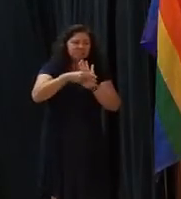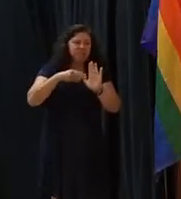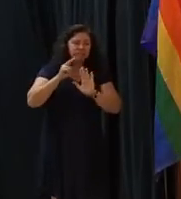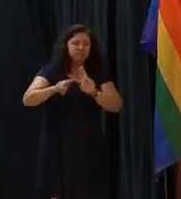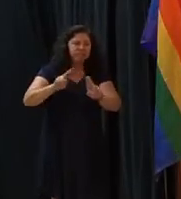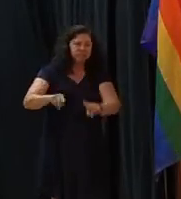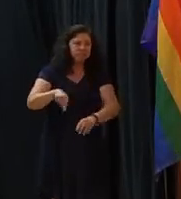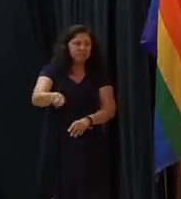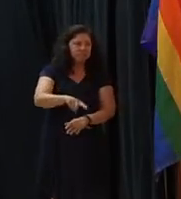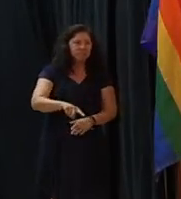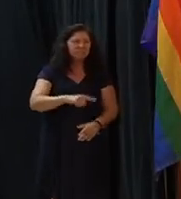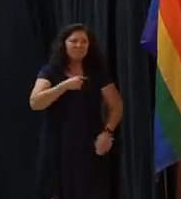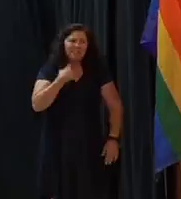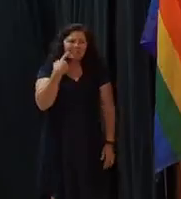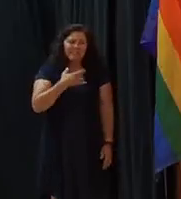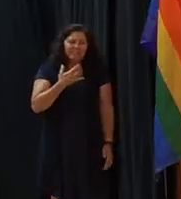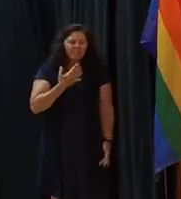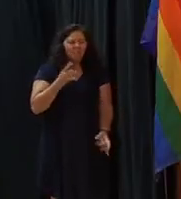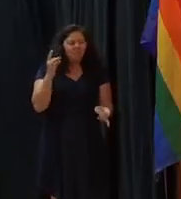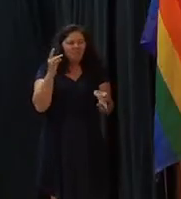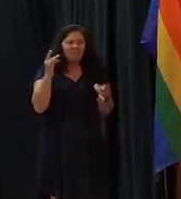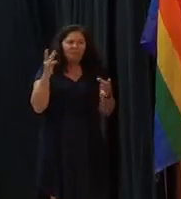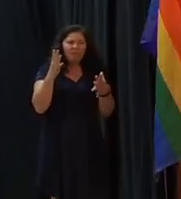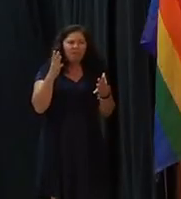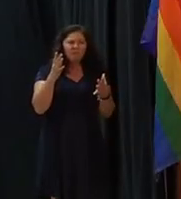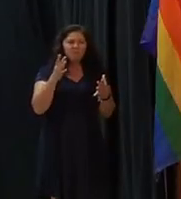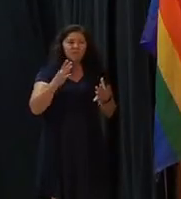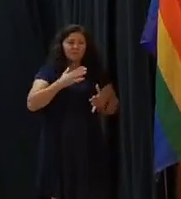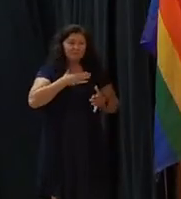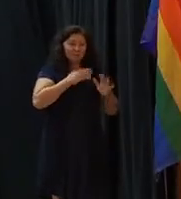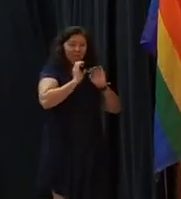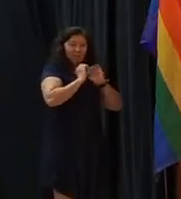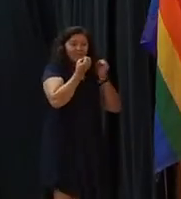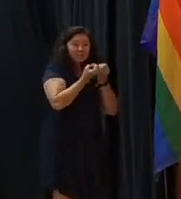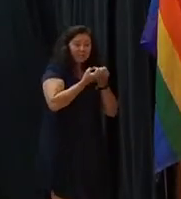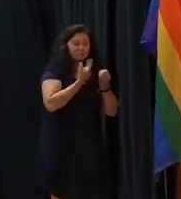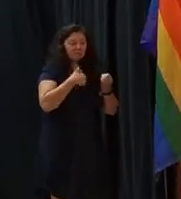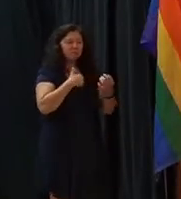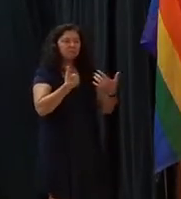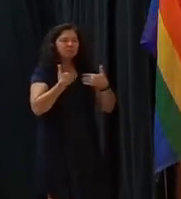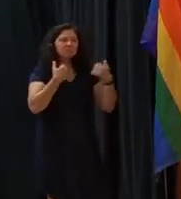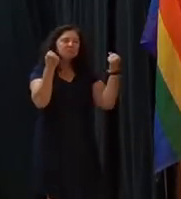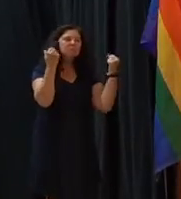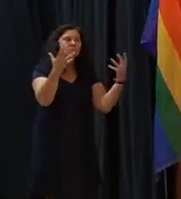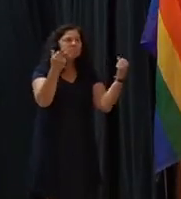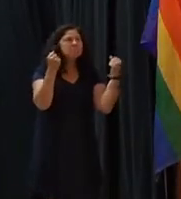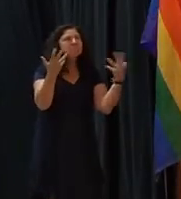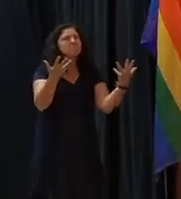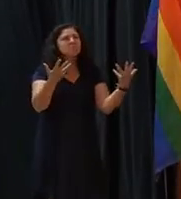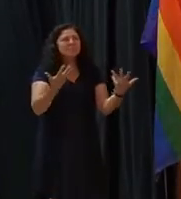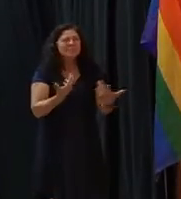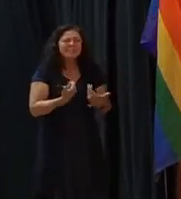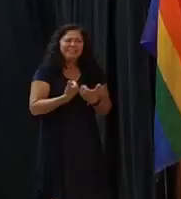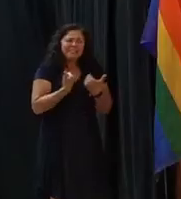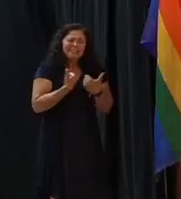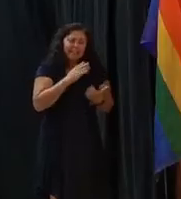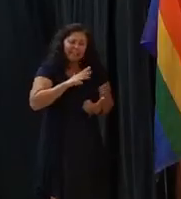I think it's very awful sometimes. In my organization, we have a lot of young